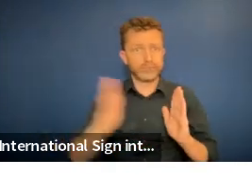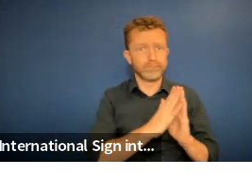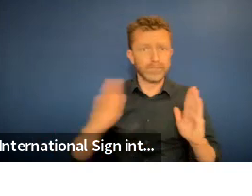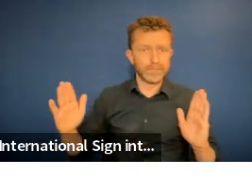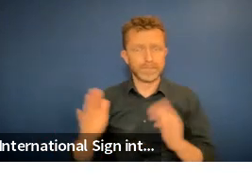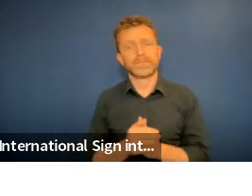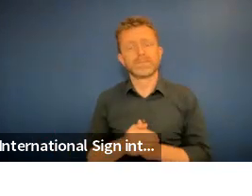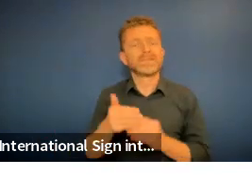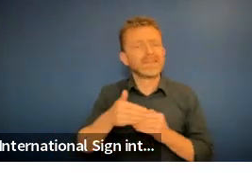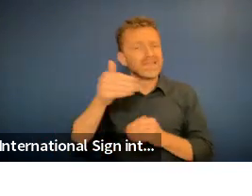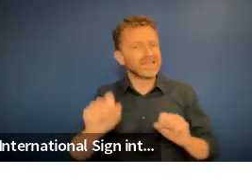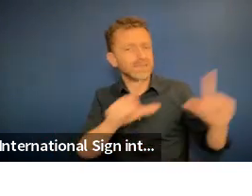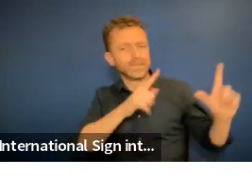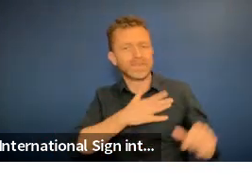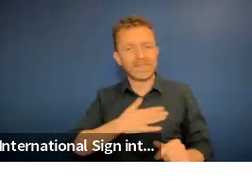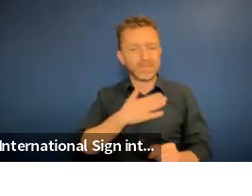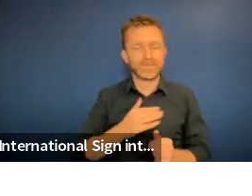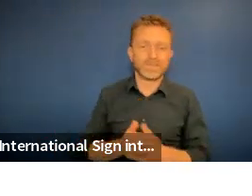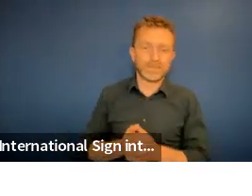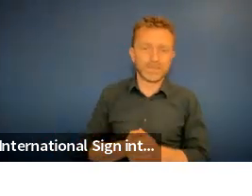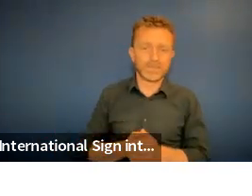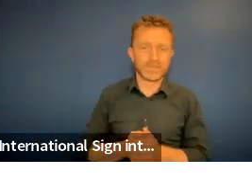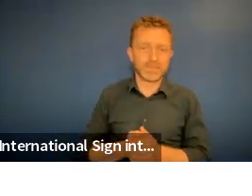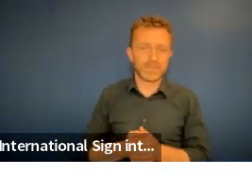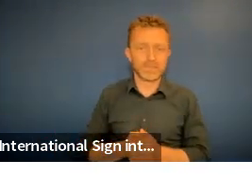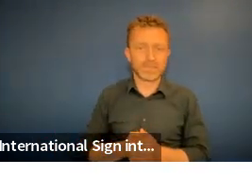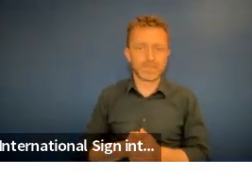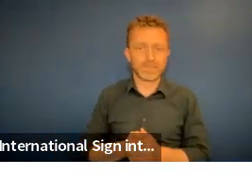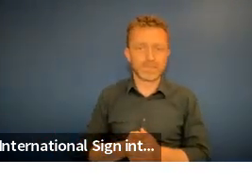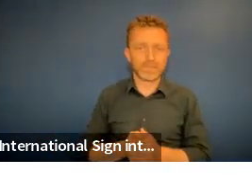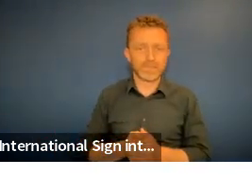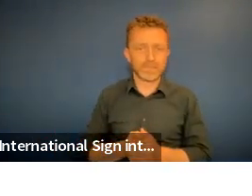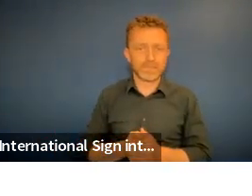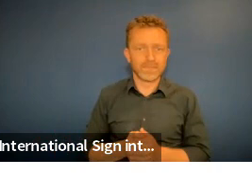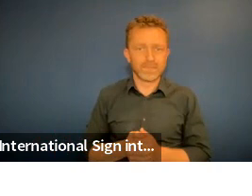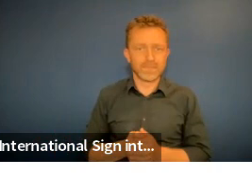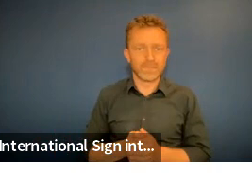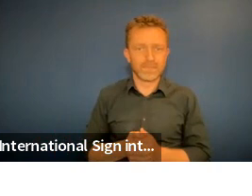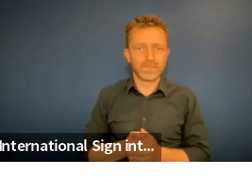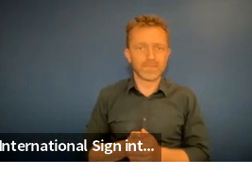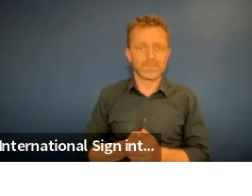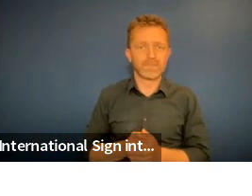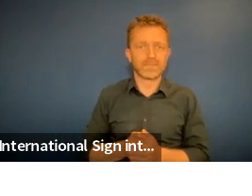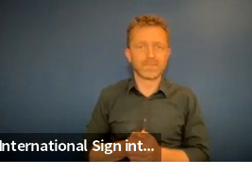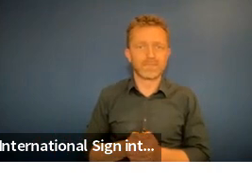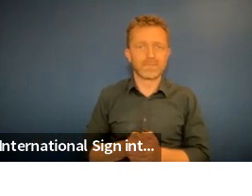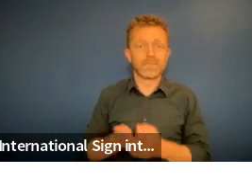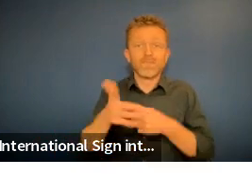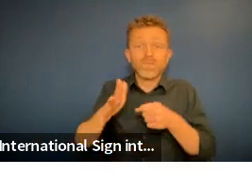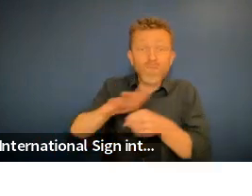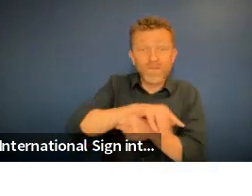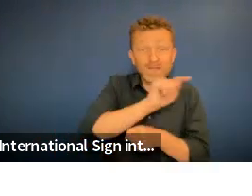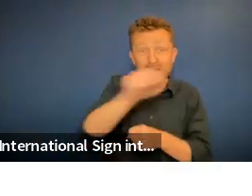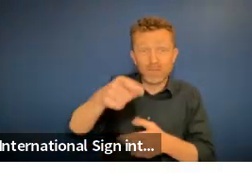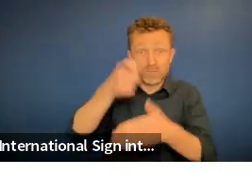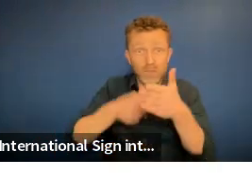different levels. And this is just one type of impairment. And typically disability allowances only have one value